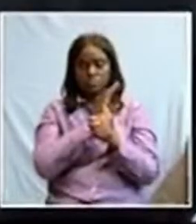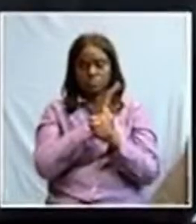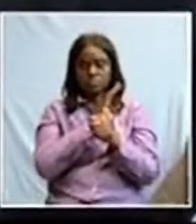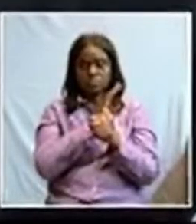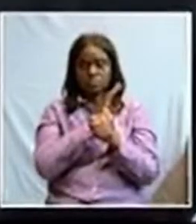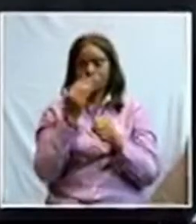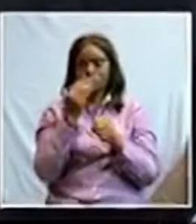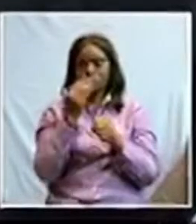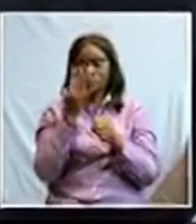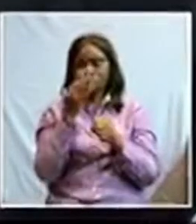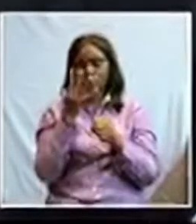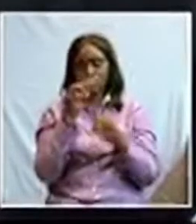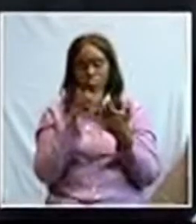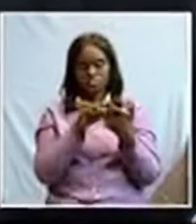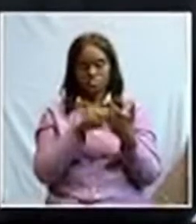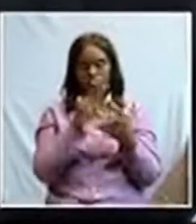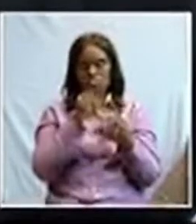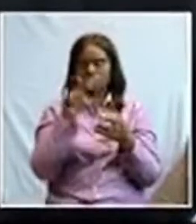was